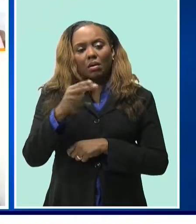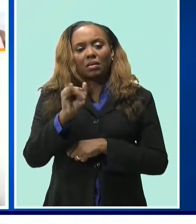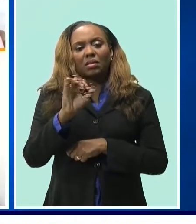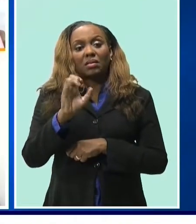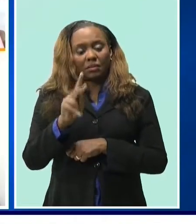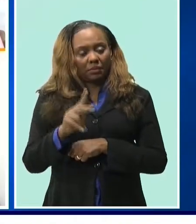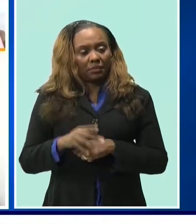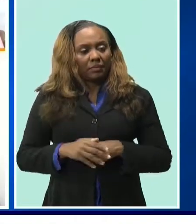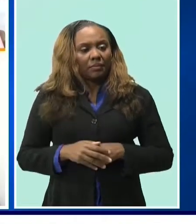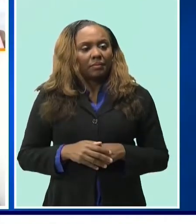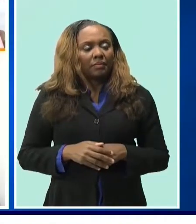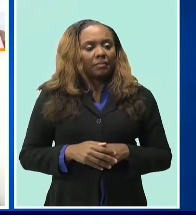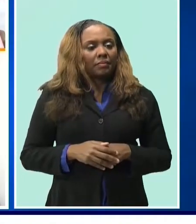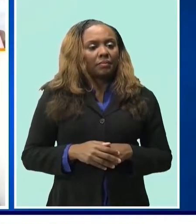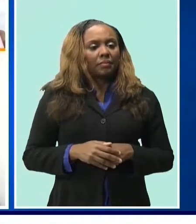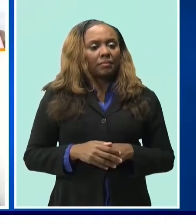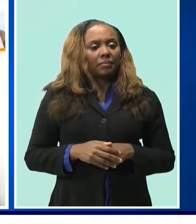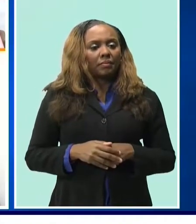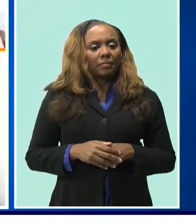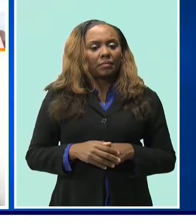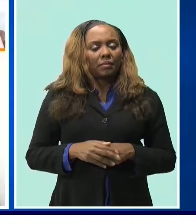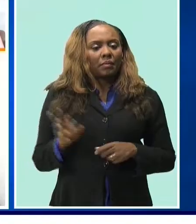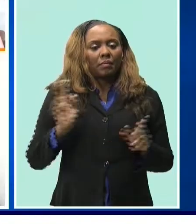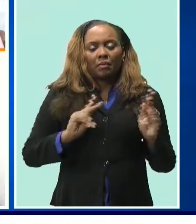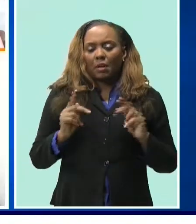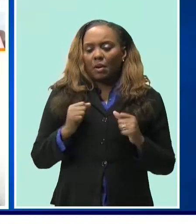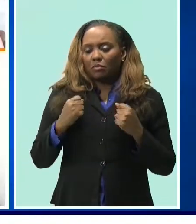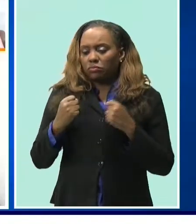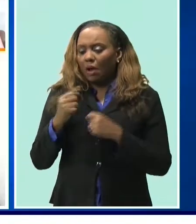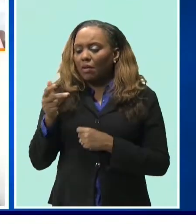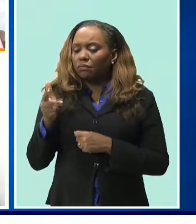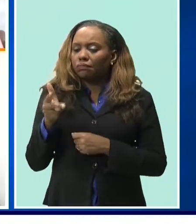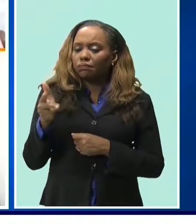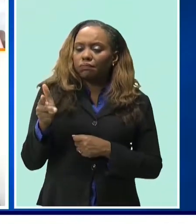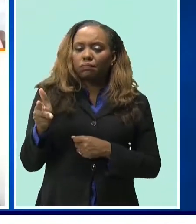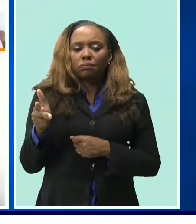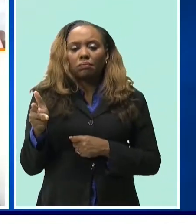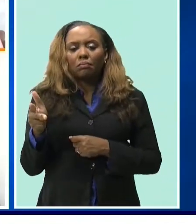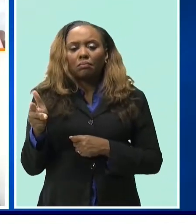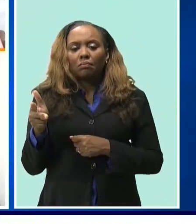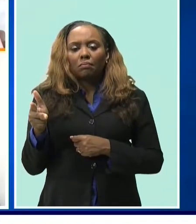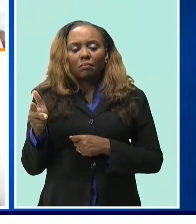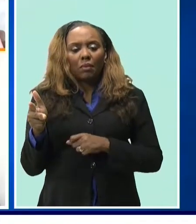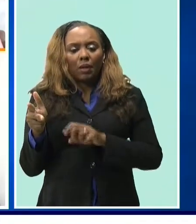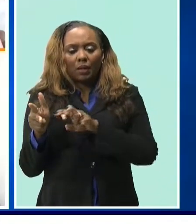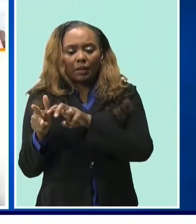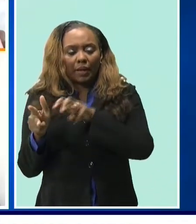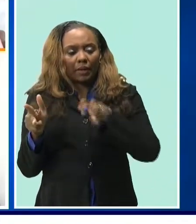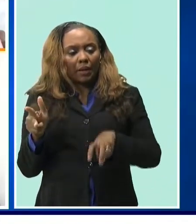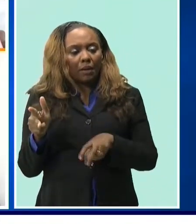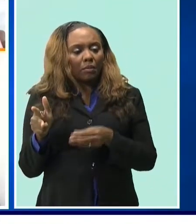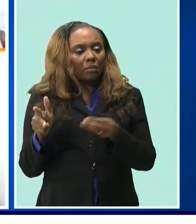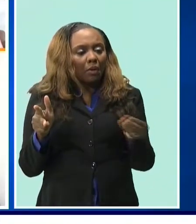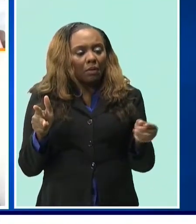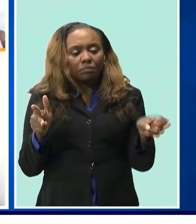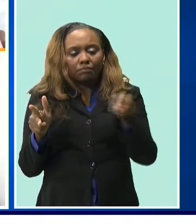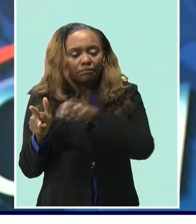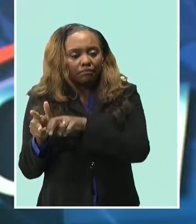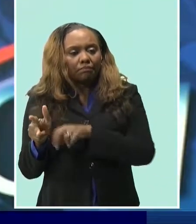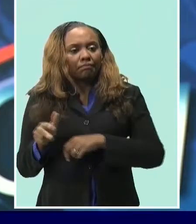all, I believe that with the curbside pickups and the home deliveries, farmers are still able to move their